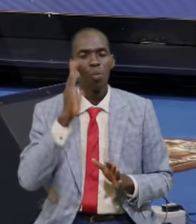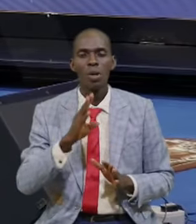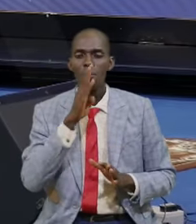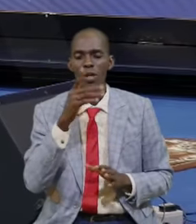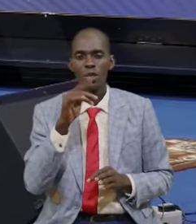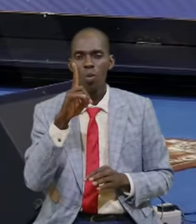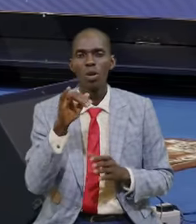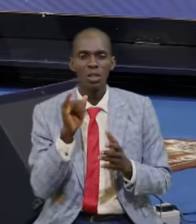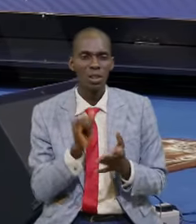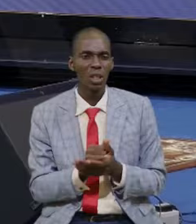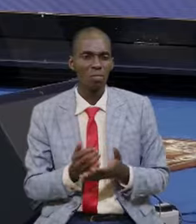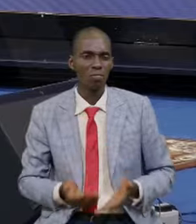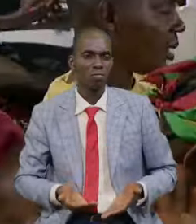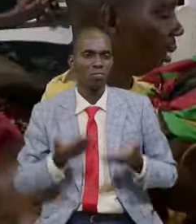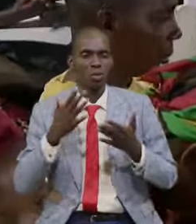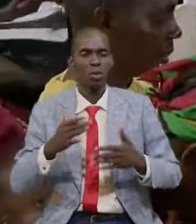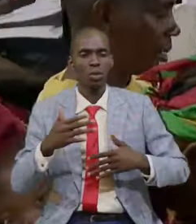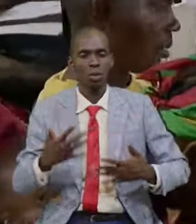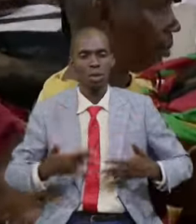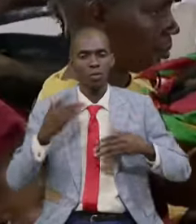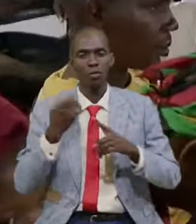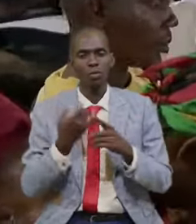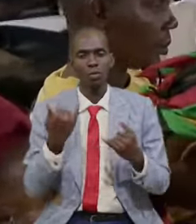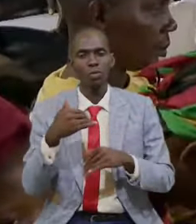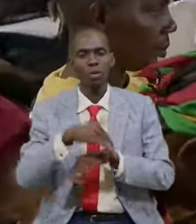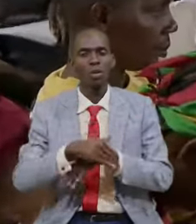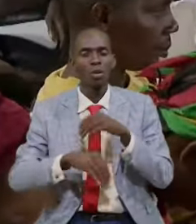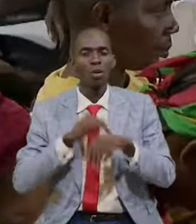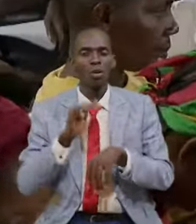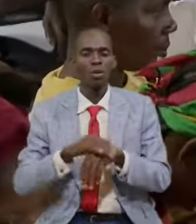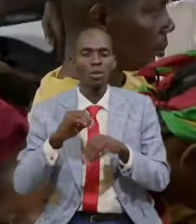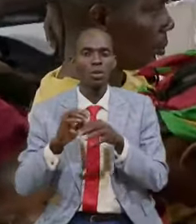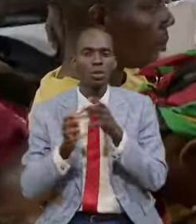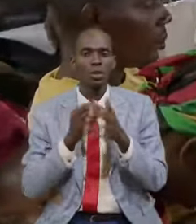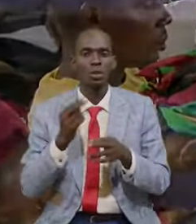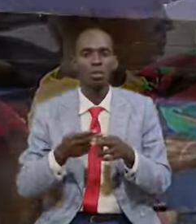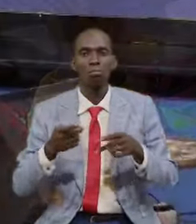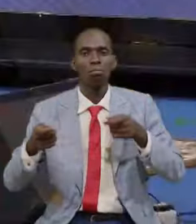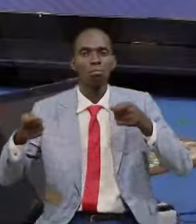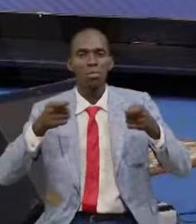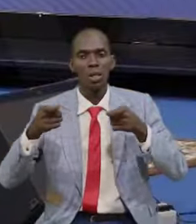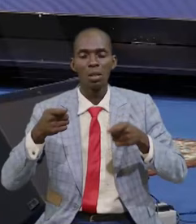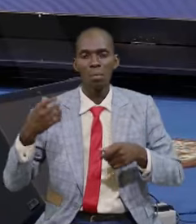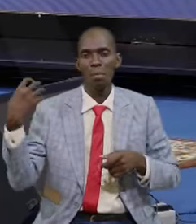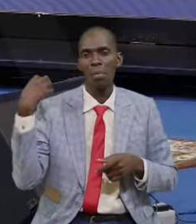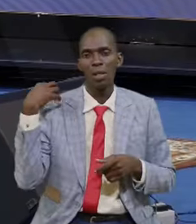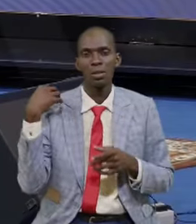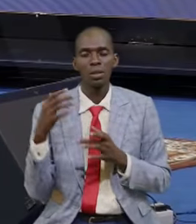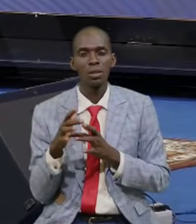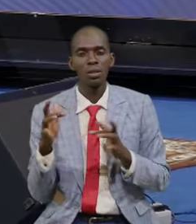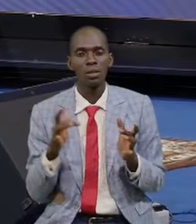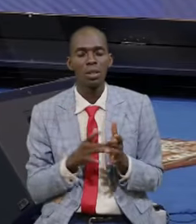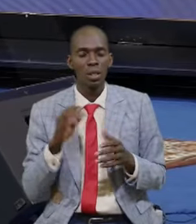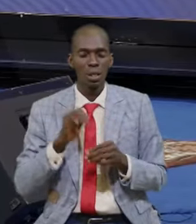your life from tonight in Jesus' name. Reign, Master Jesus. Reign, Master Jesus, in my